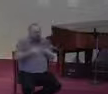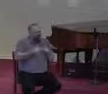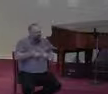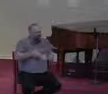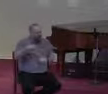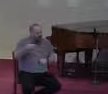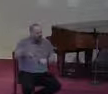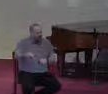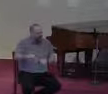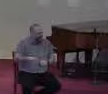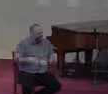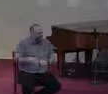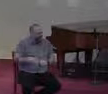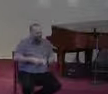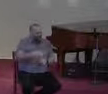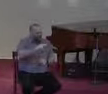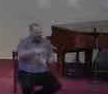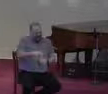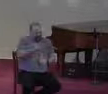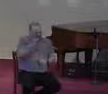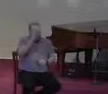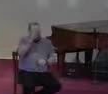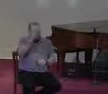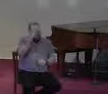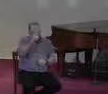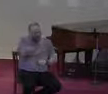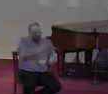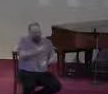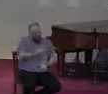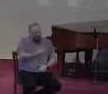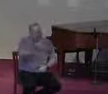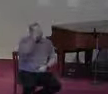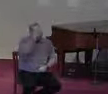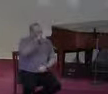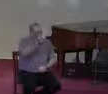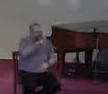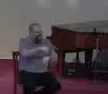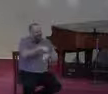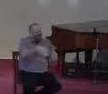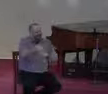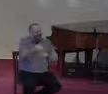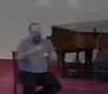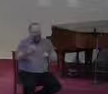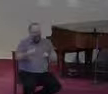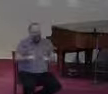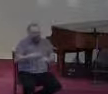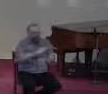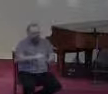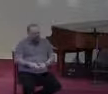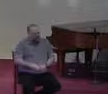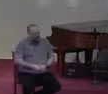Hell wasn't created for you and me. And God doesn't send anybody to hell. We choose it.